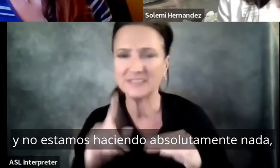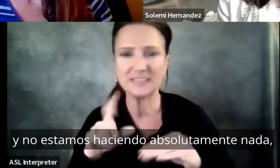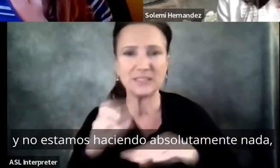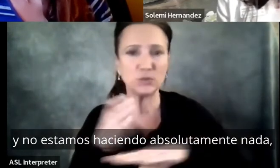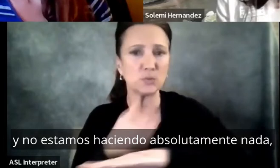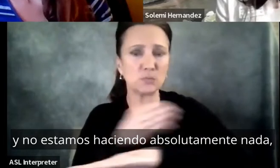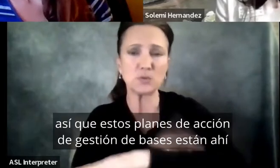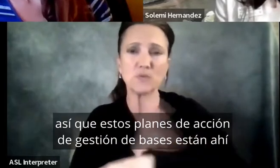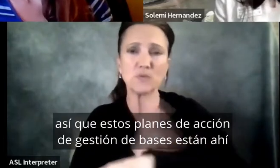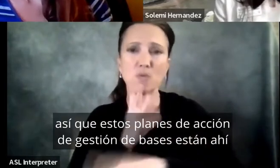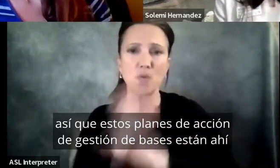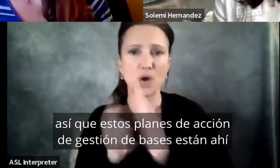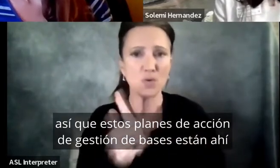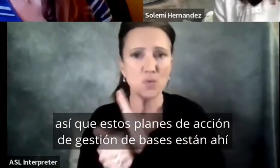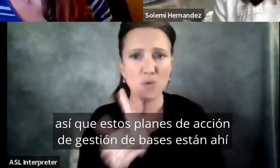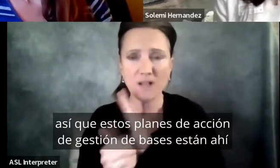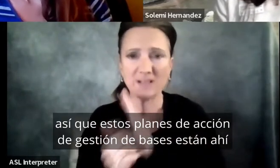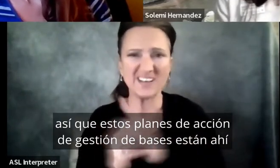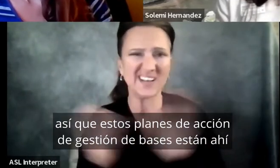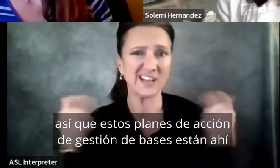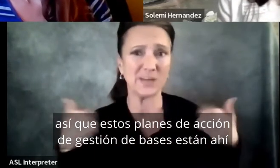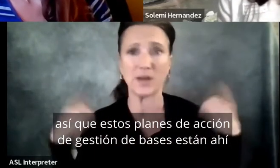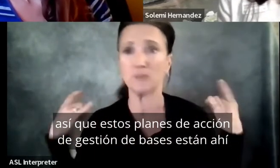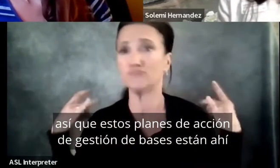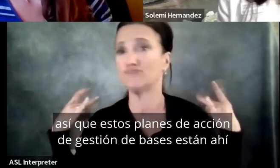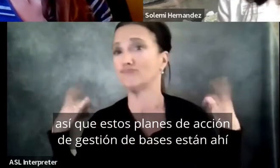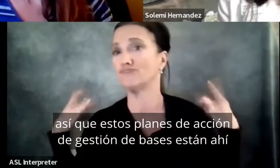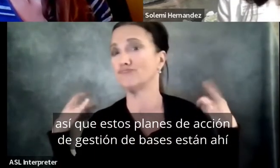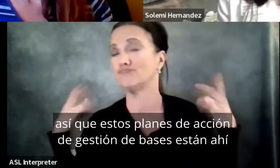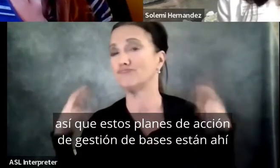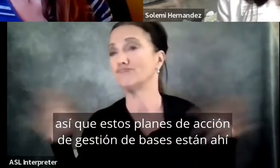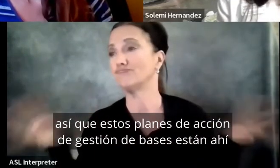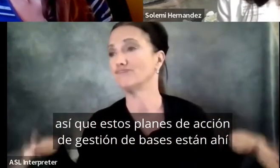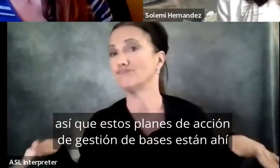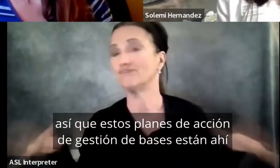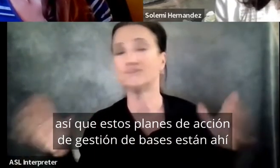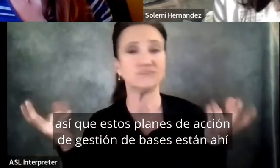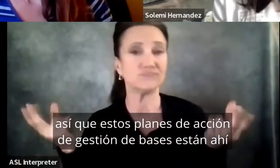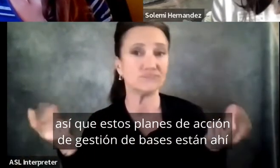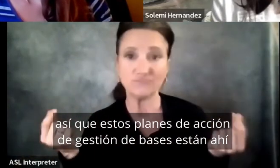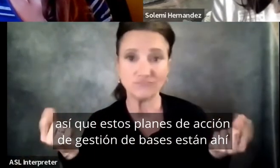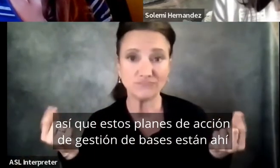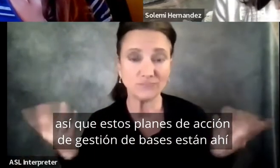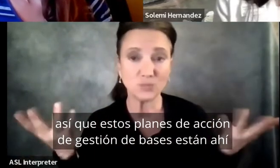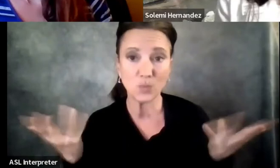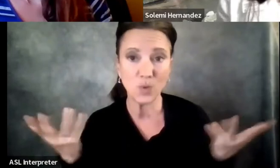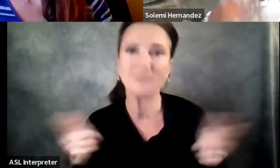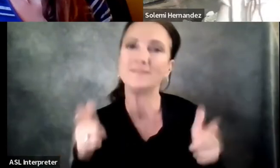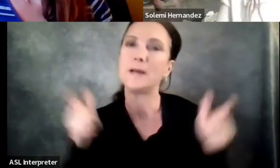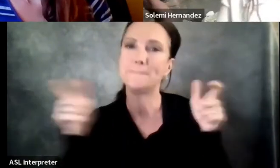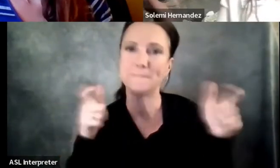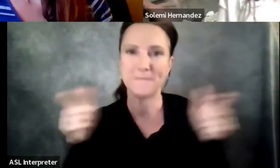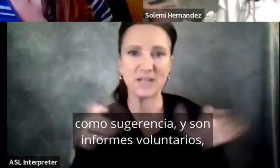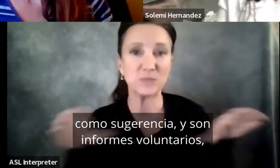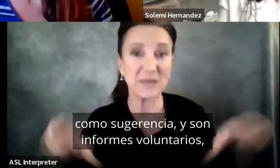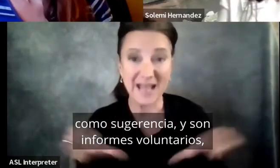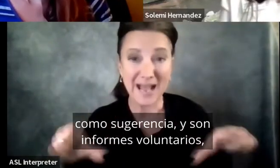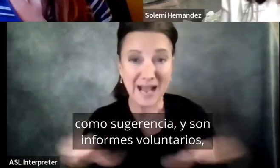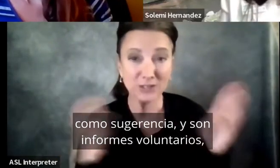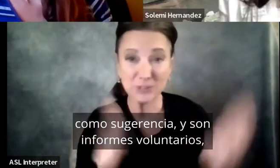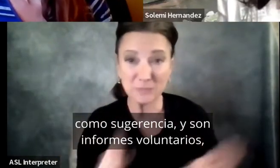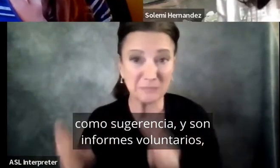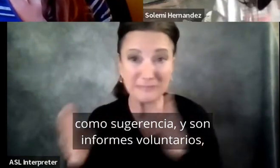doing absolutely nothing. So these basin management action plans are just there as